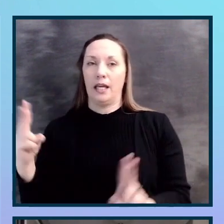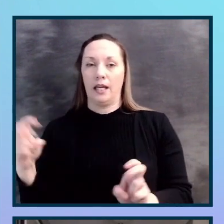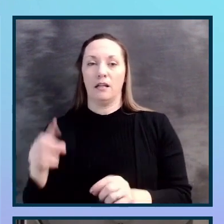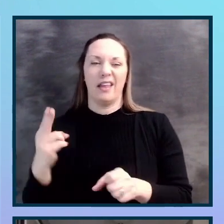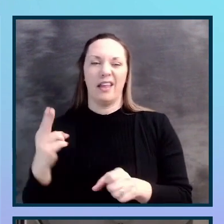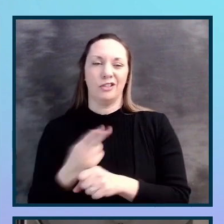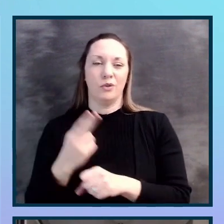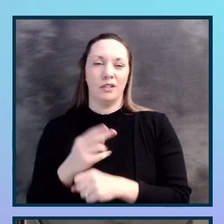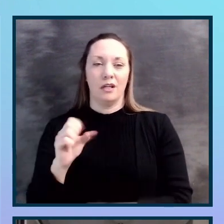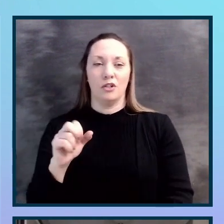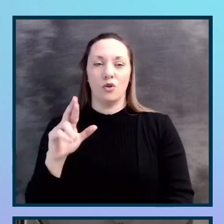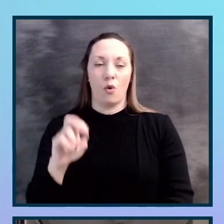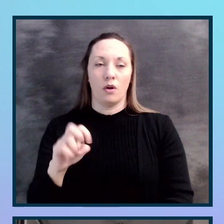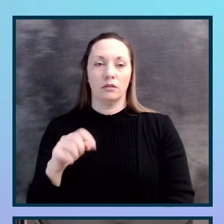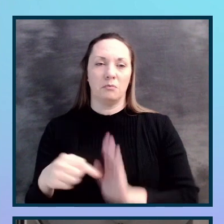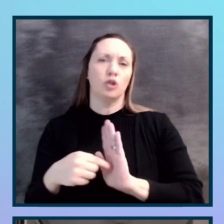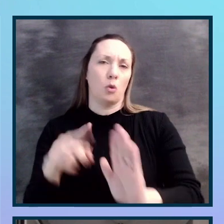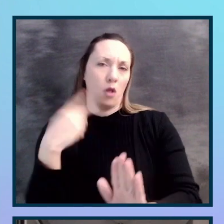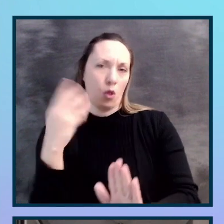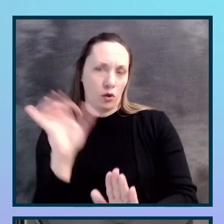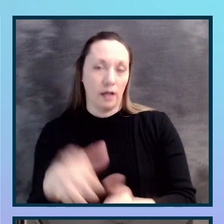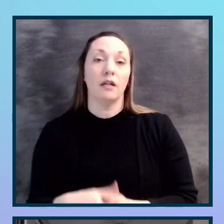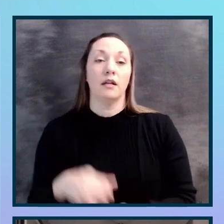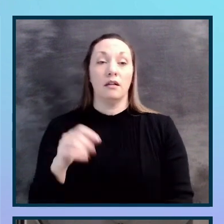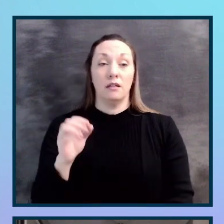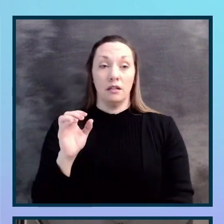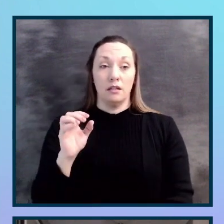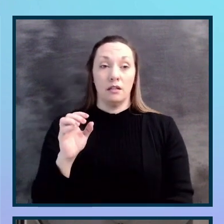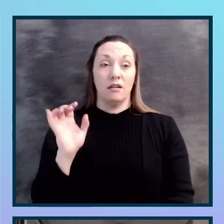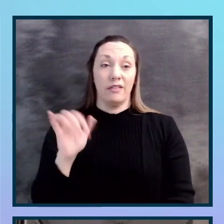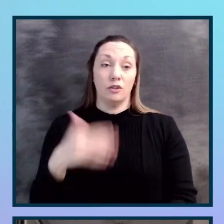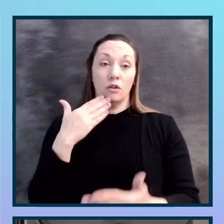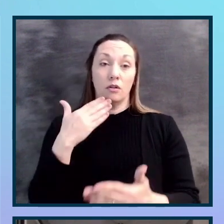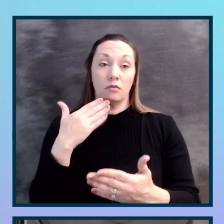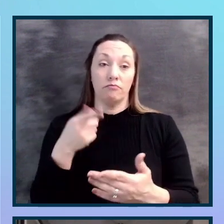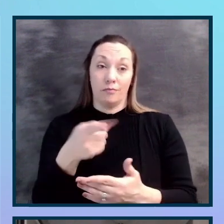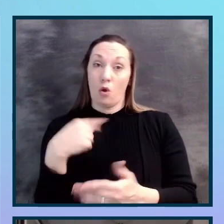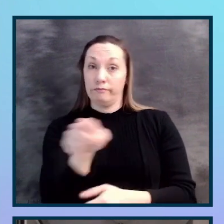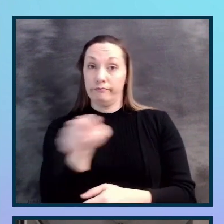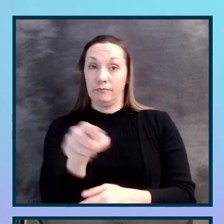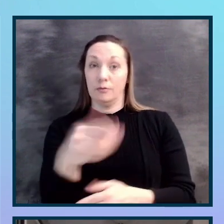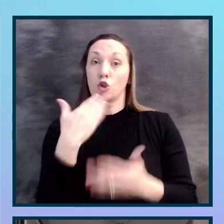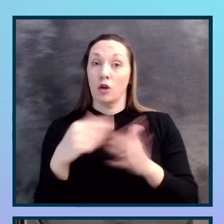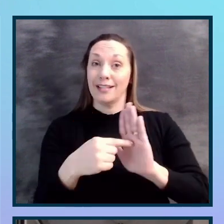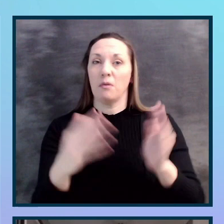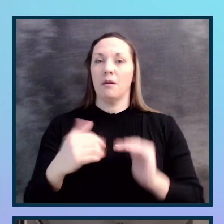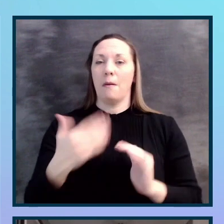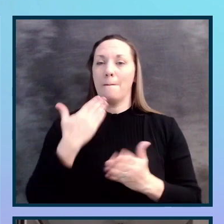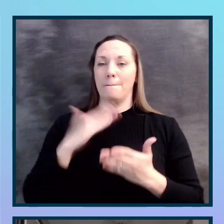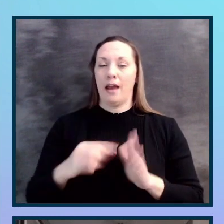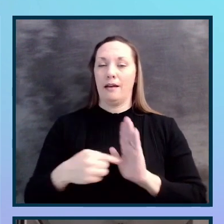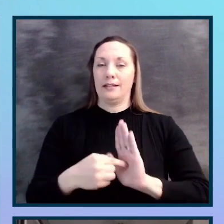doc to show how it looks. That is a good example that will pass, but a bad example is the exact same